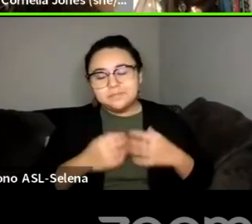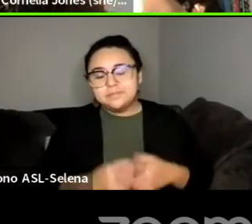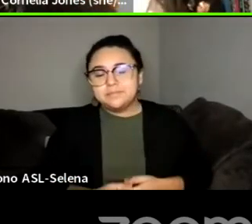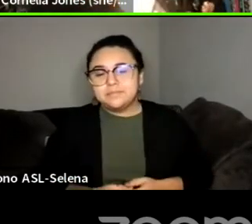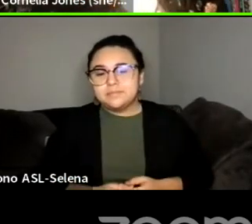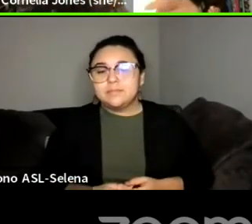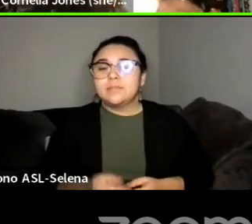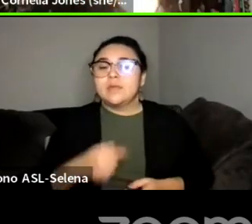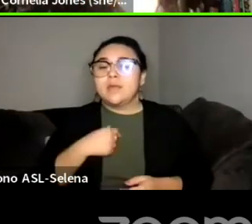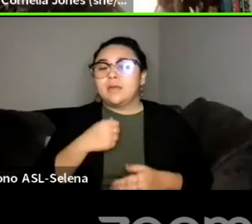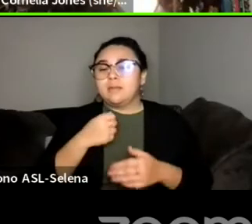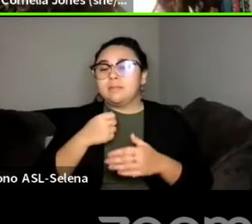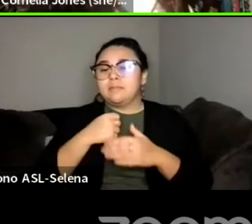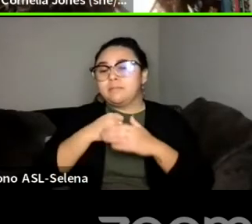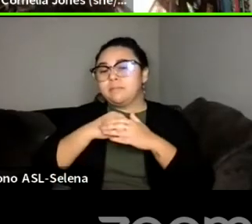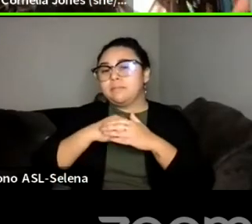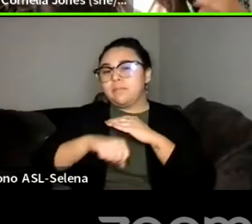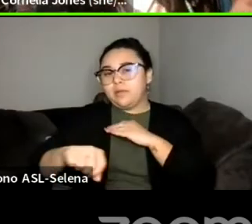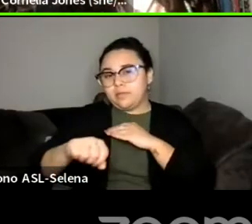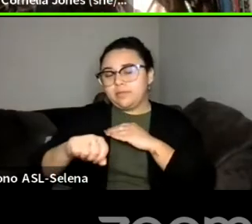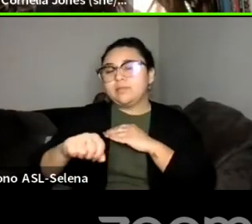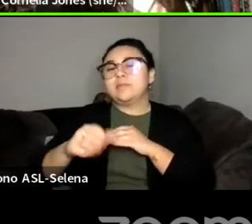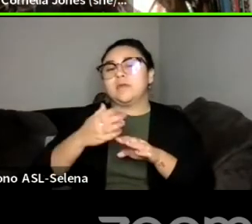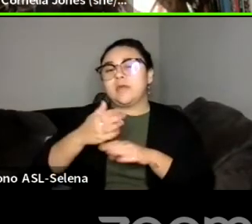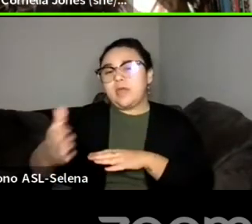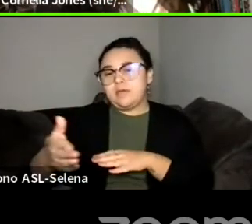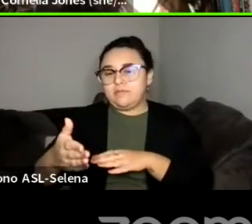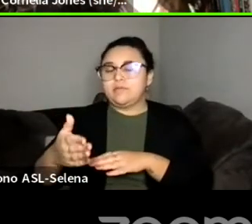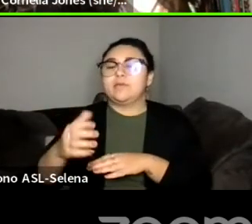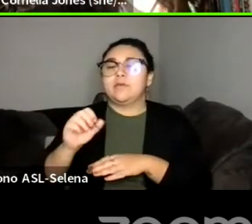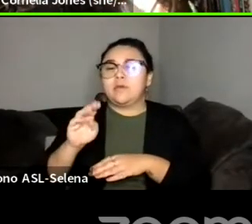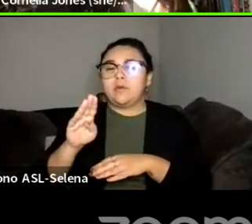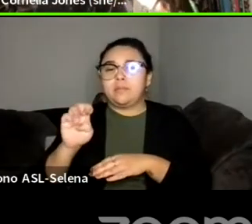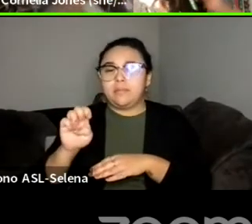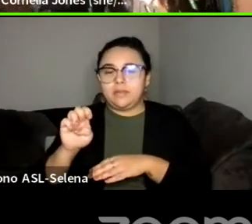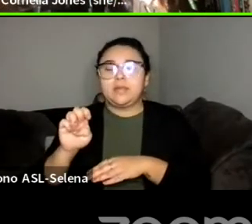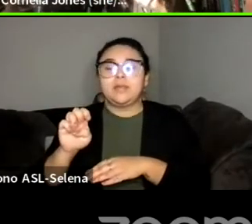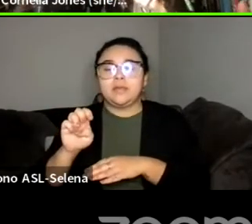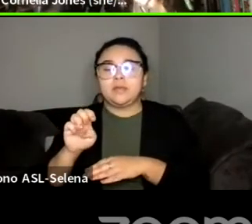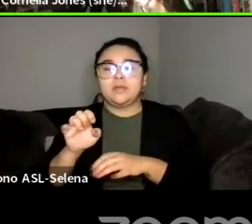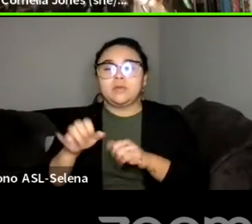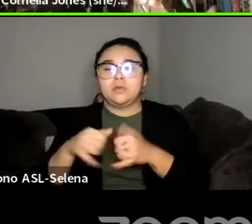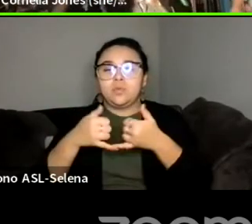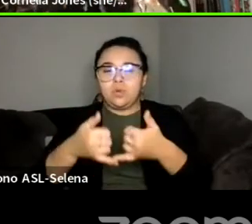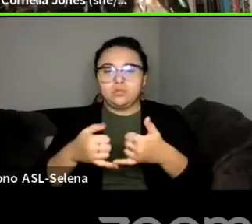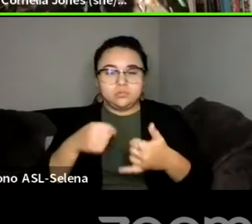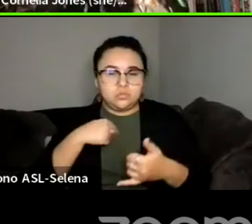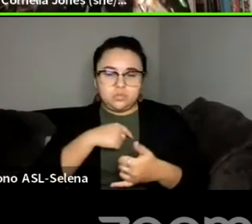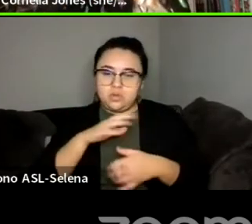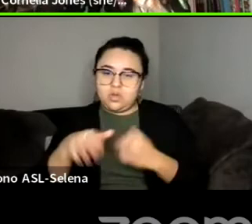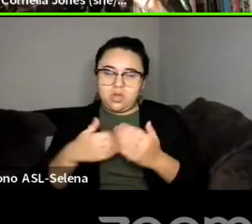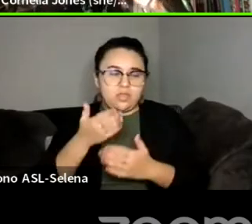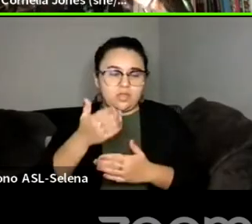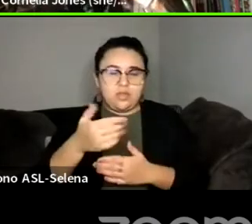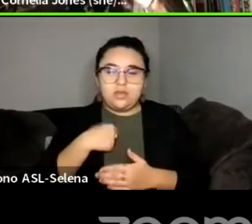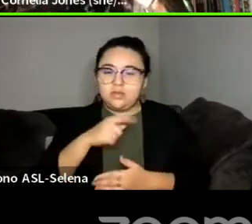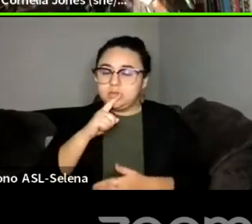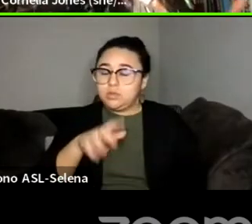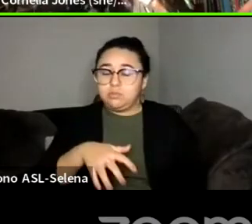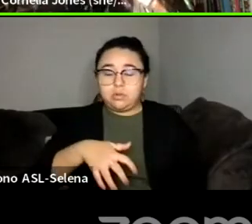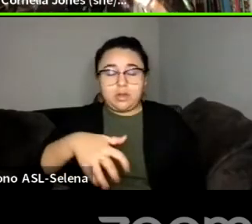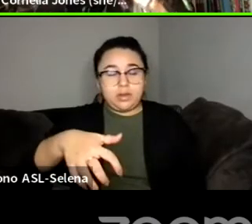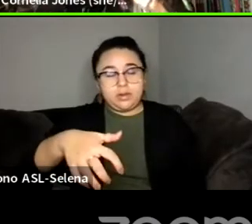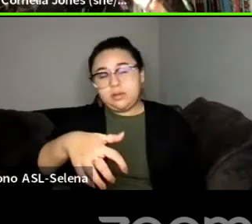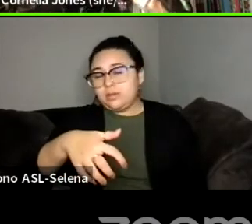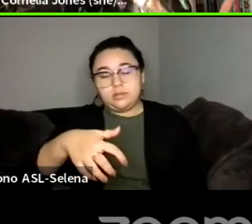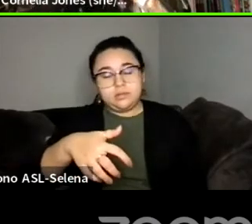I gave birth 1 week after our OB award. So when we were at the OBs, all of us were there, and I was super duper pregnant,